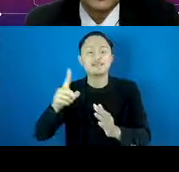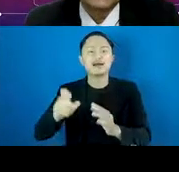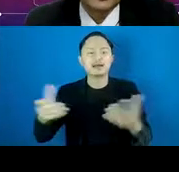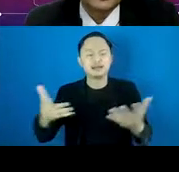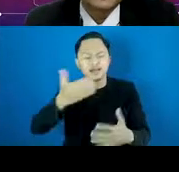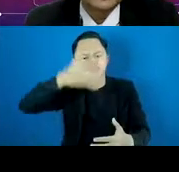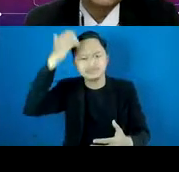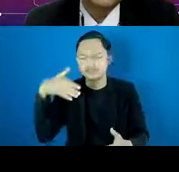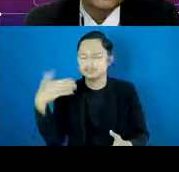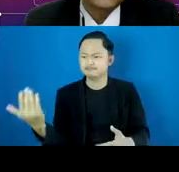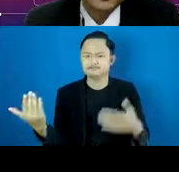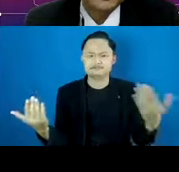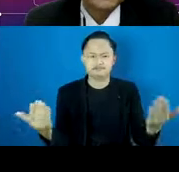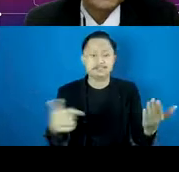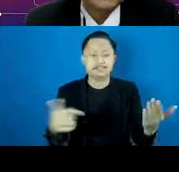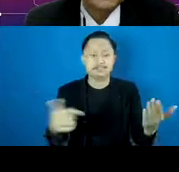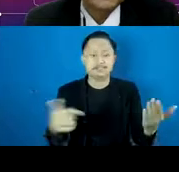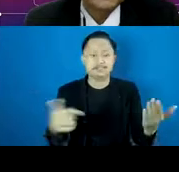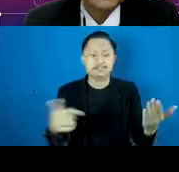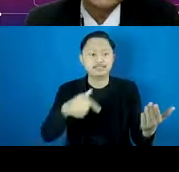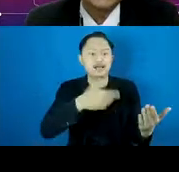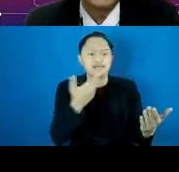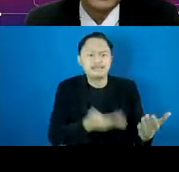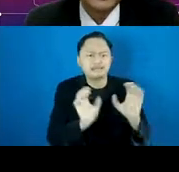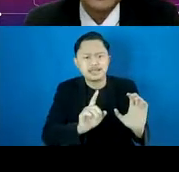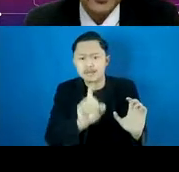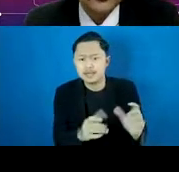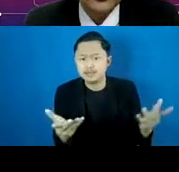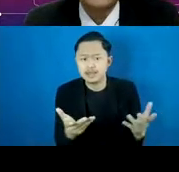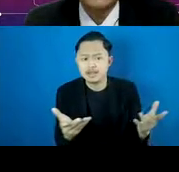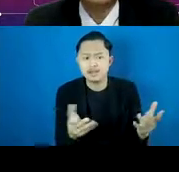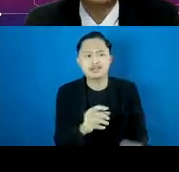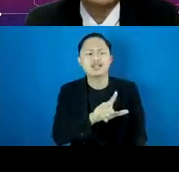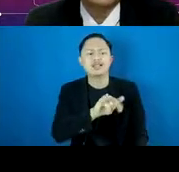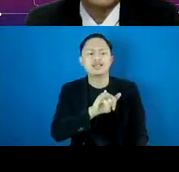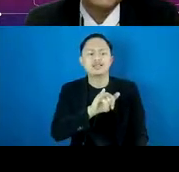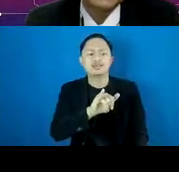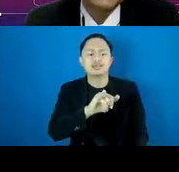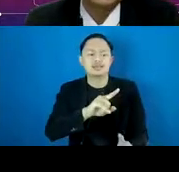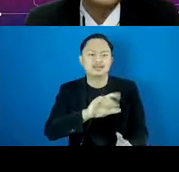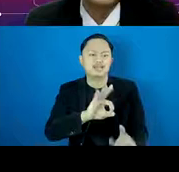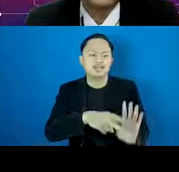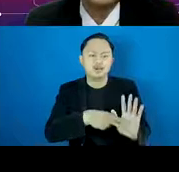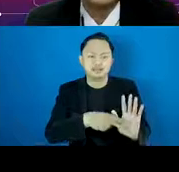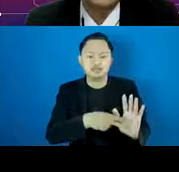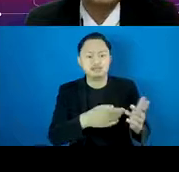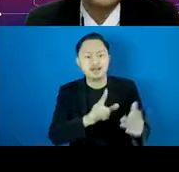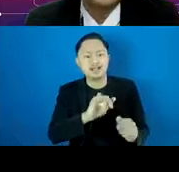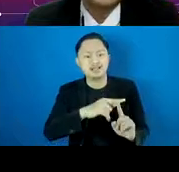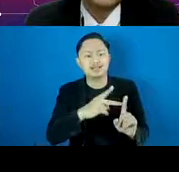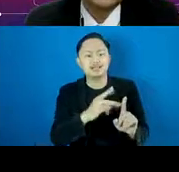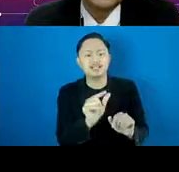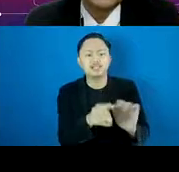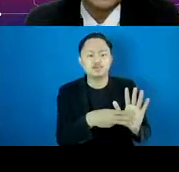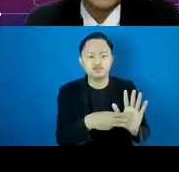We have currently most of the buses running lithium ion phosphate subchemistry of the lithium ion chemistry,